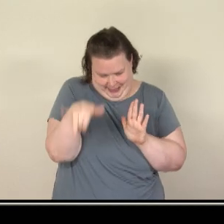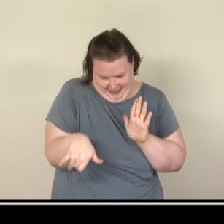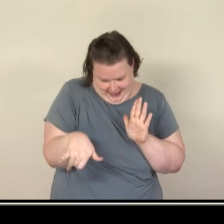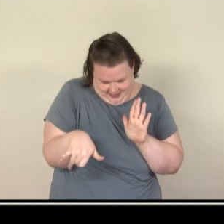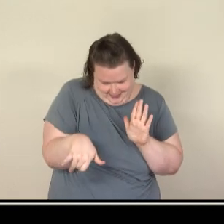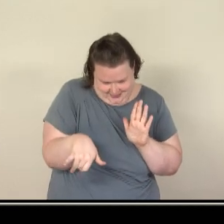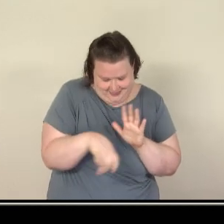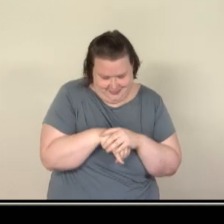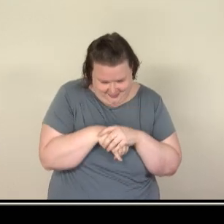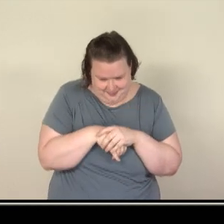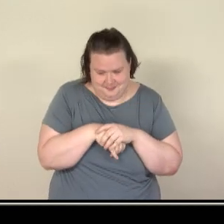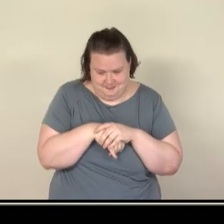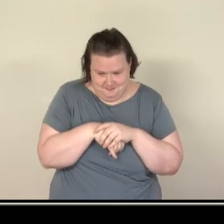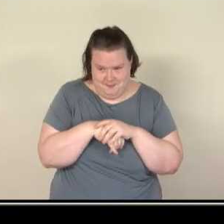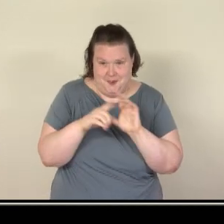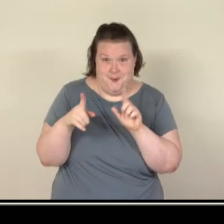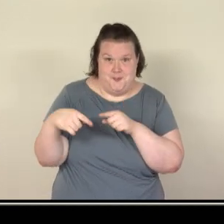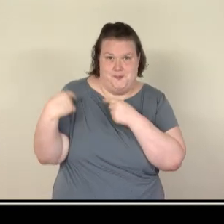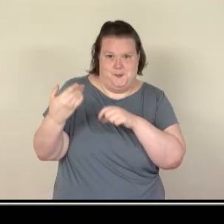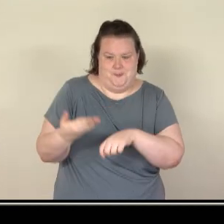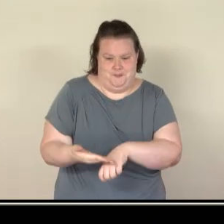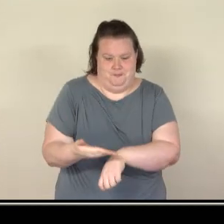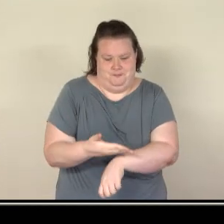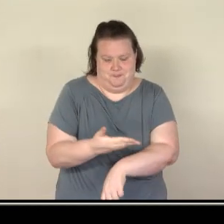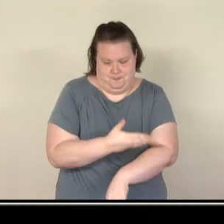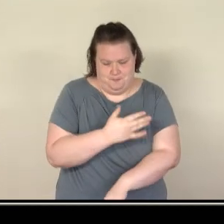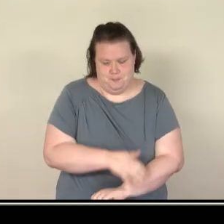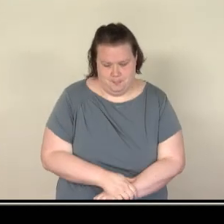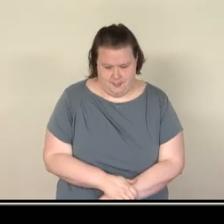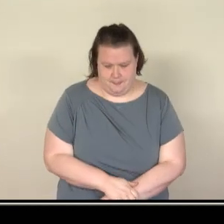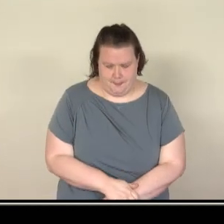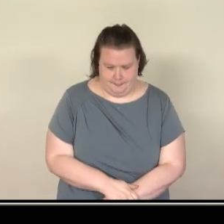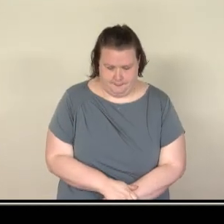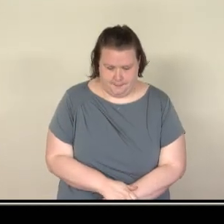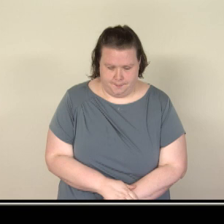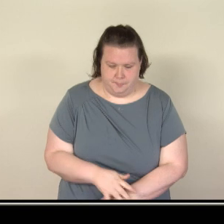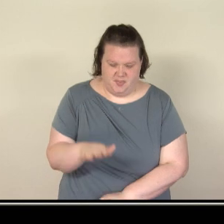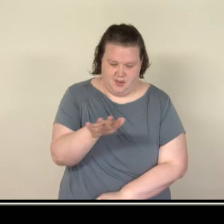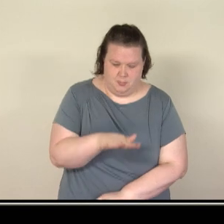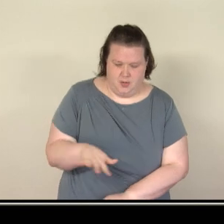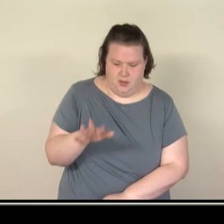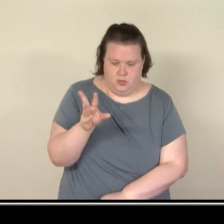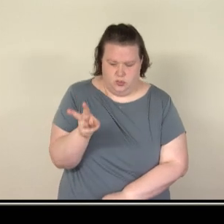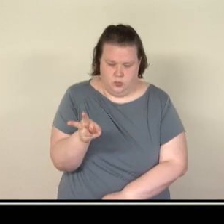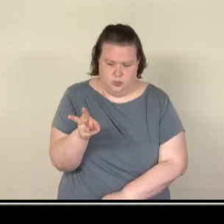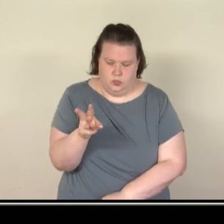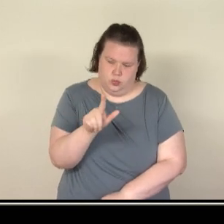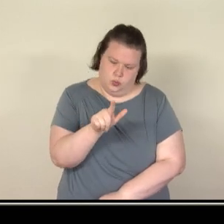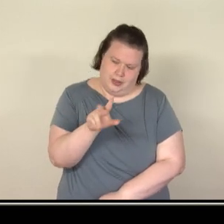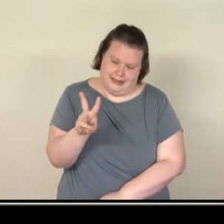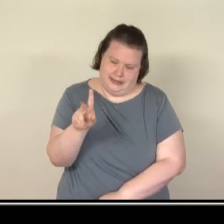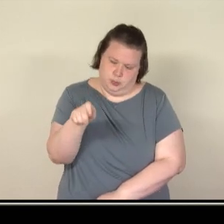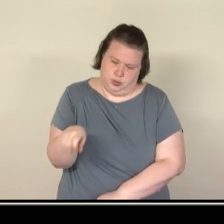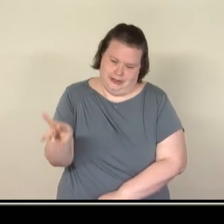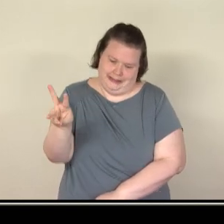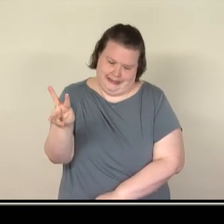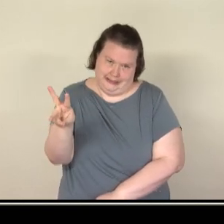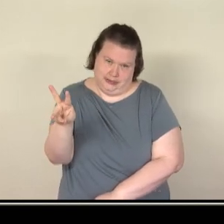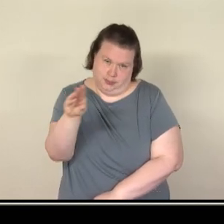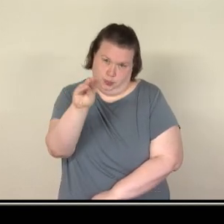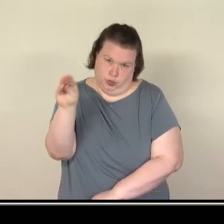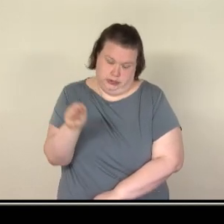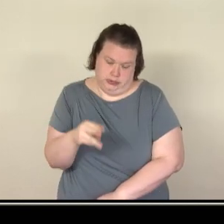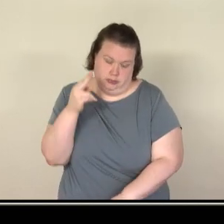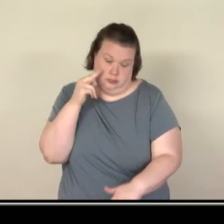we've progressed since then. But we're still going to be at about a 26.6%